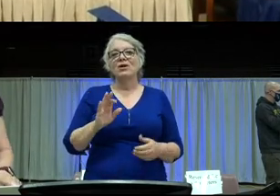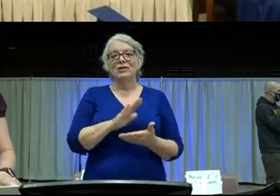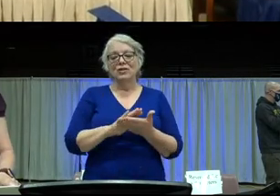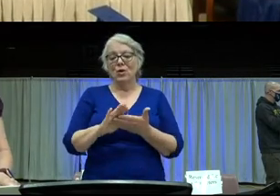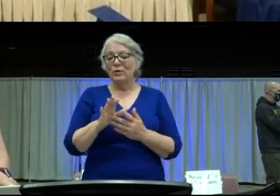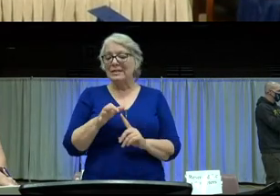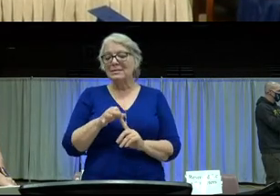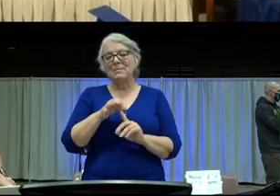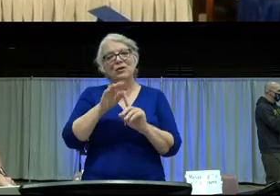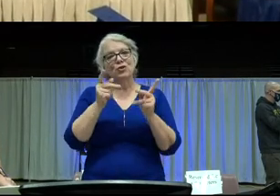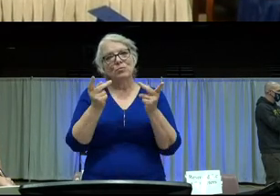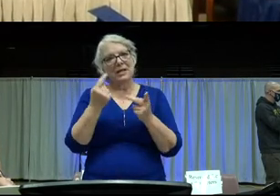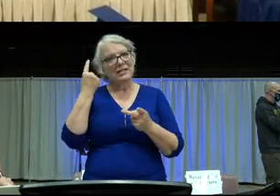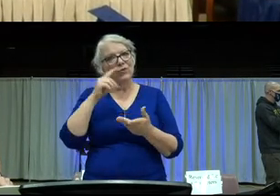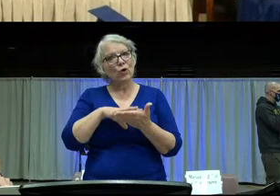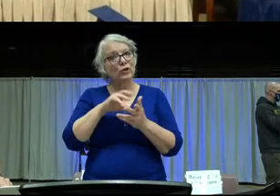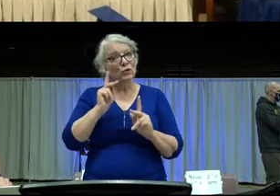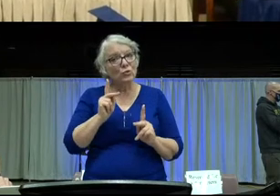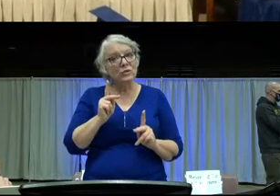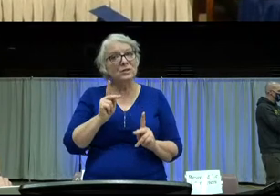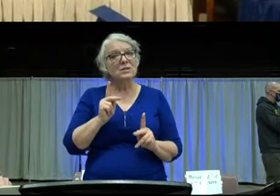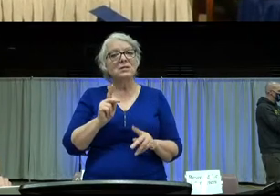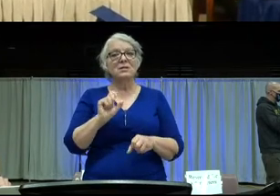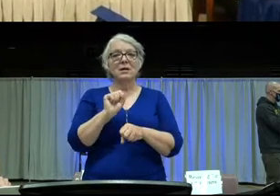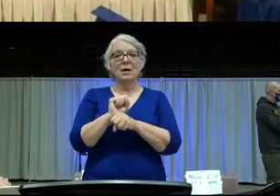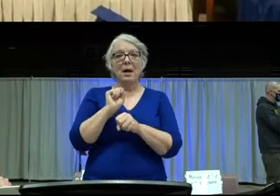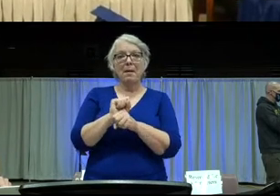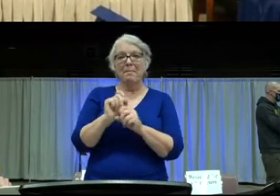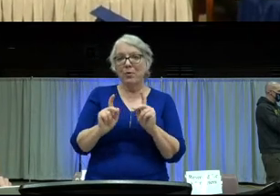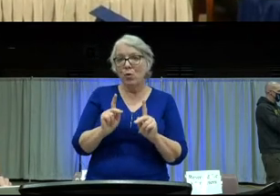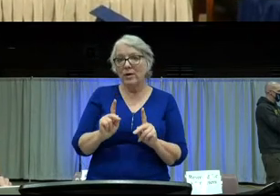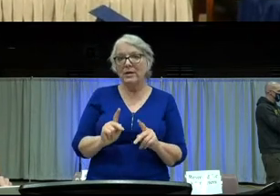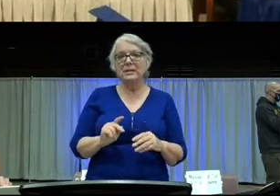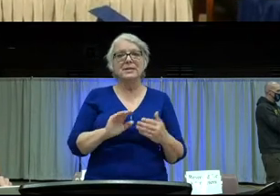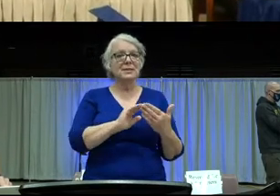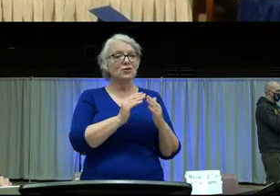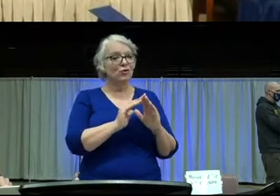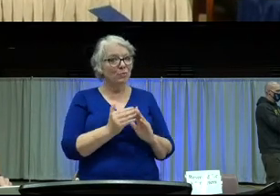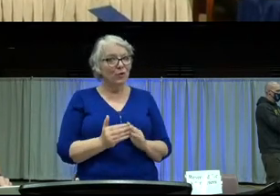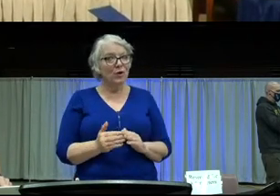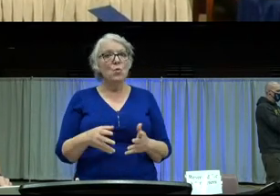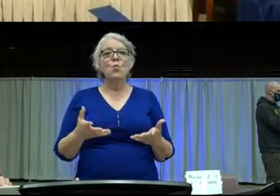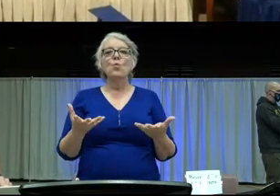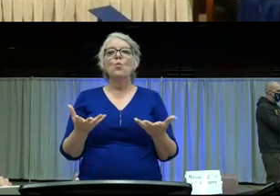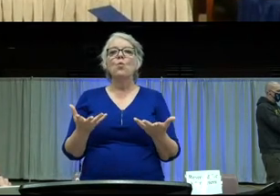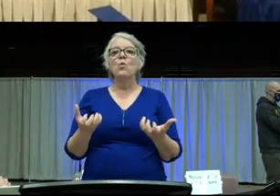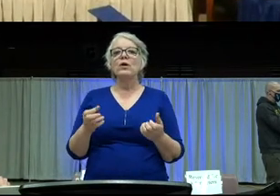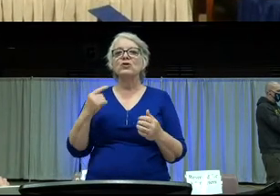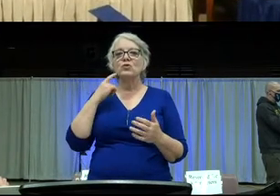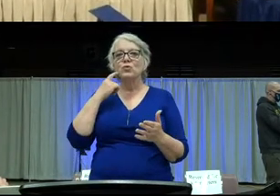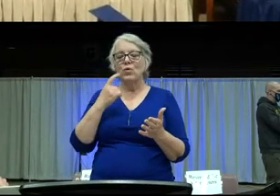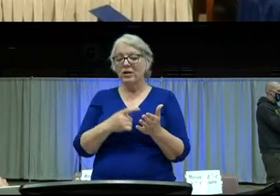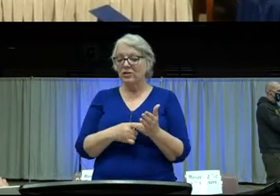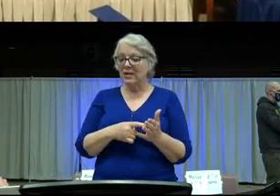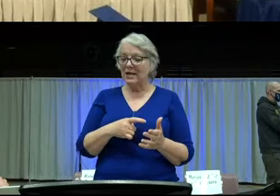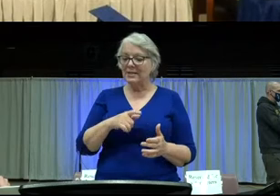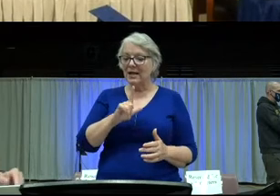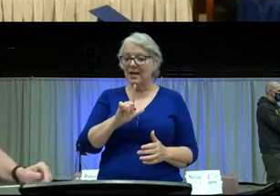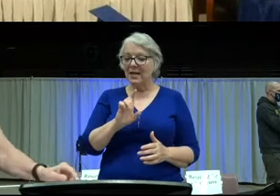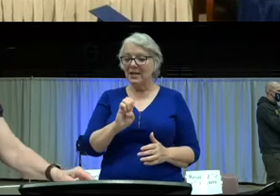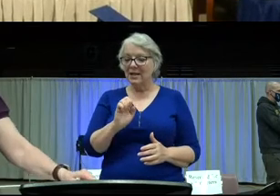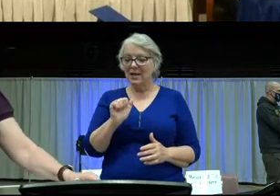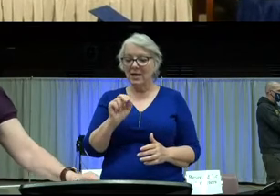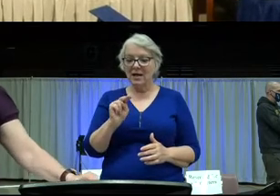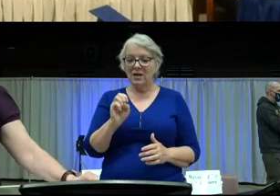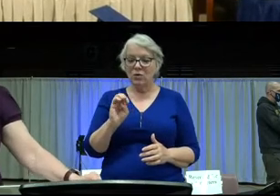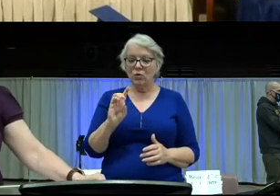special place for our students, employees, and the community. And we also want to recognize Leonard Bates,